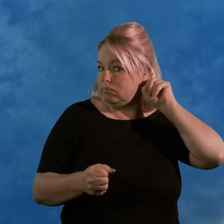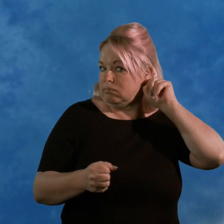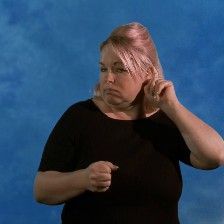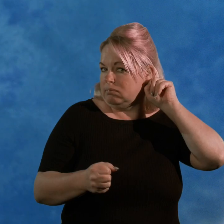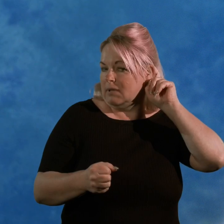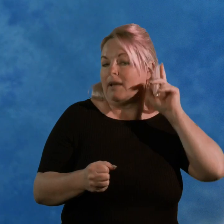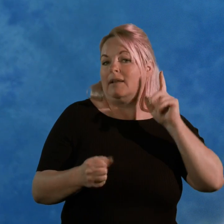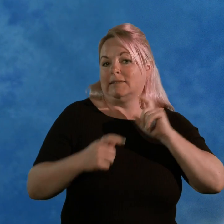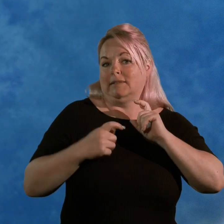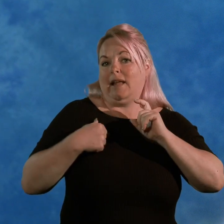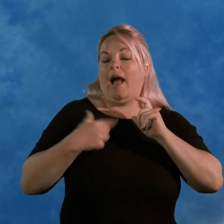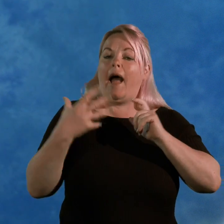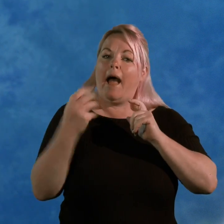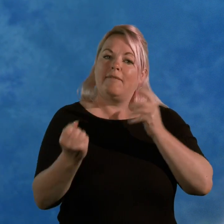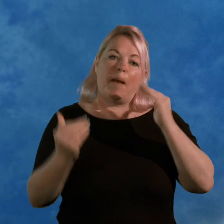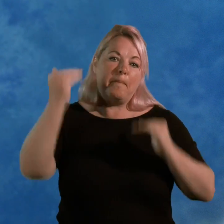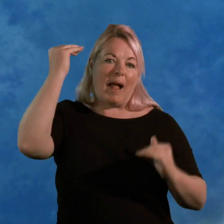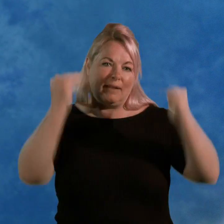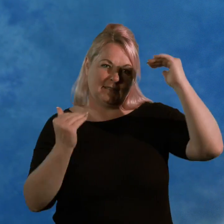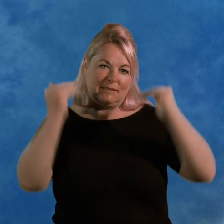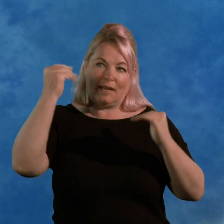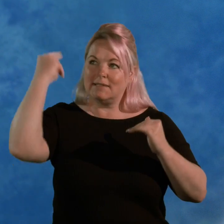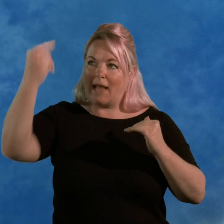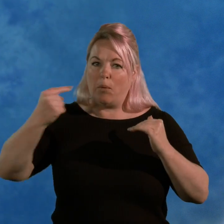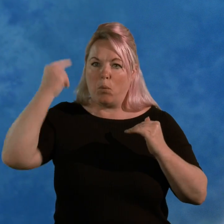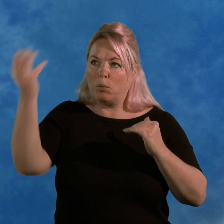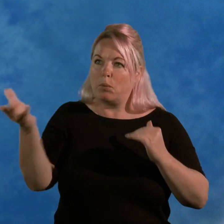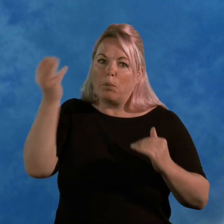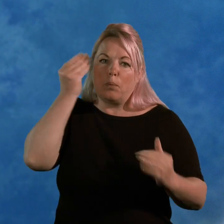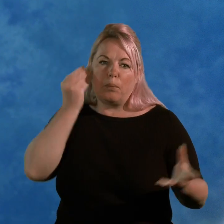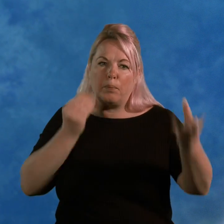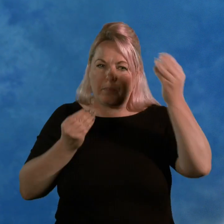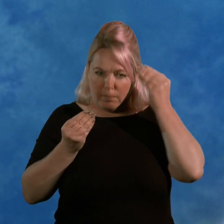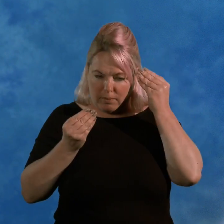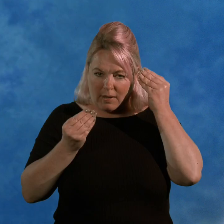gives me a balance of sound. But for